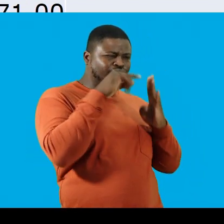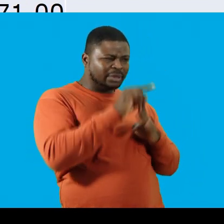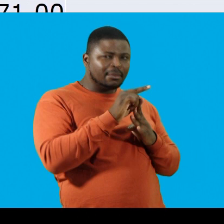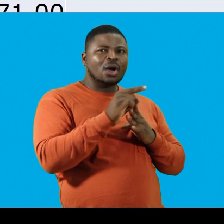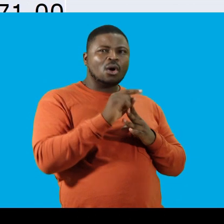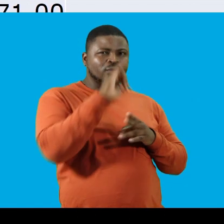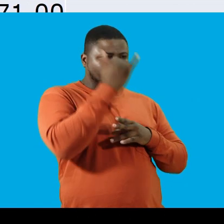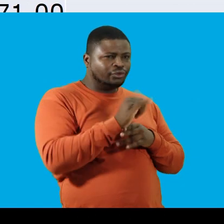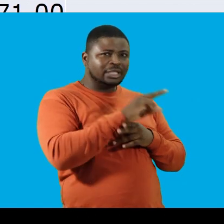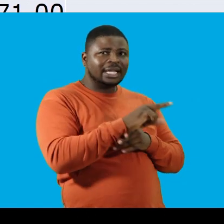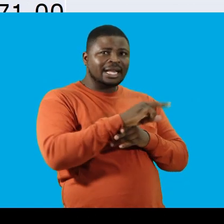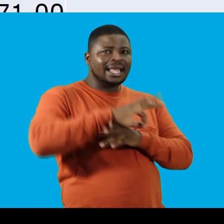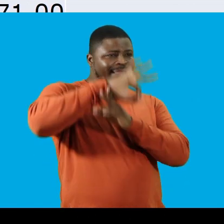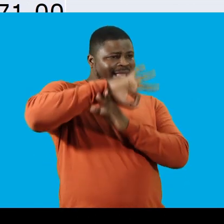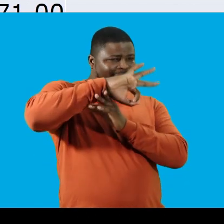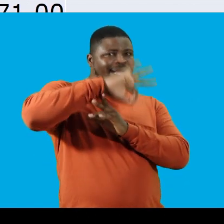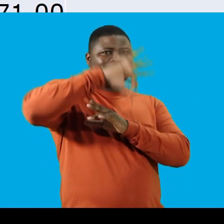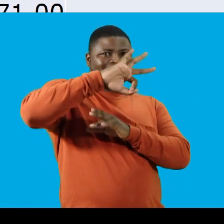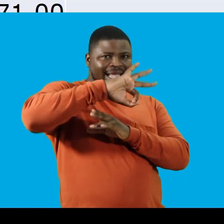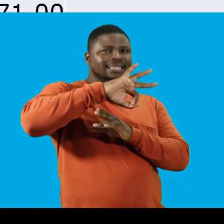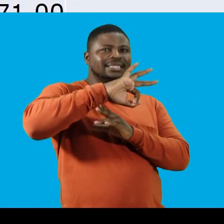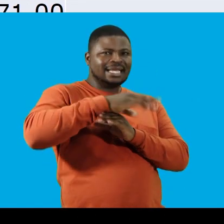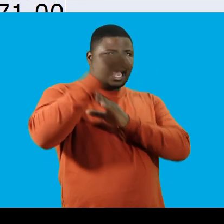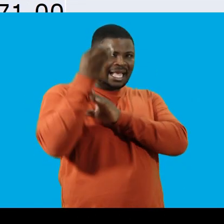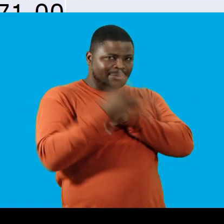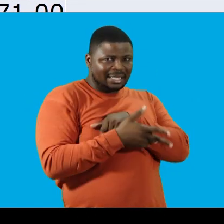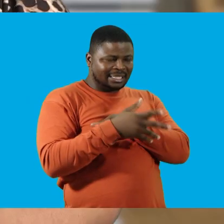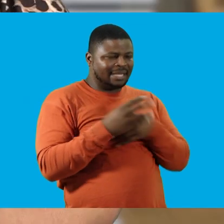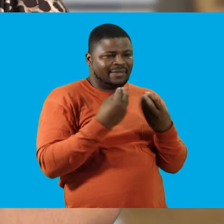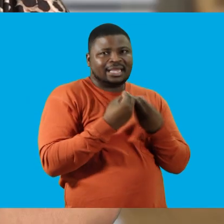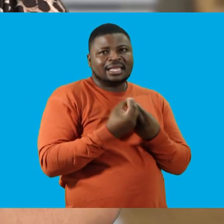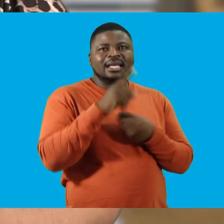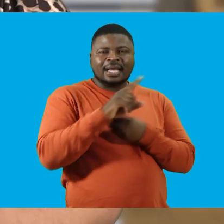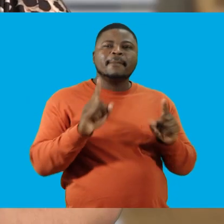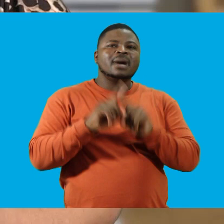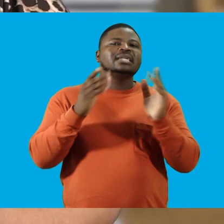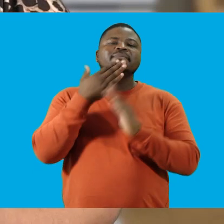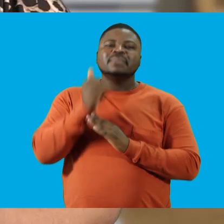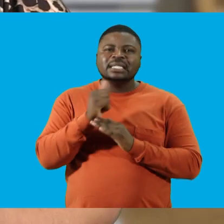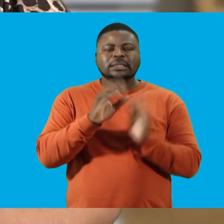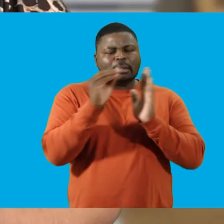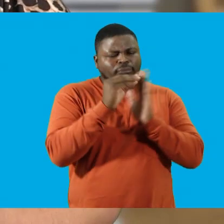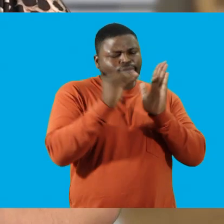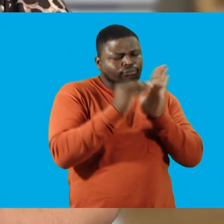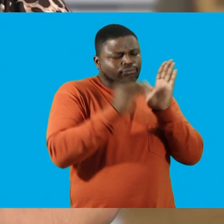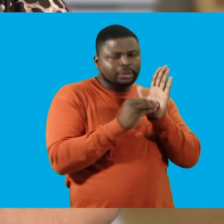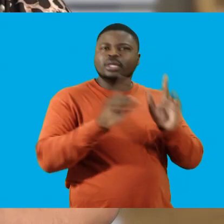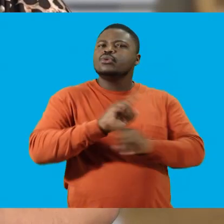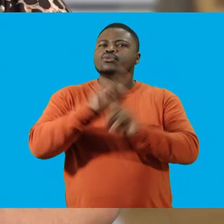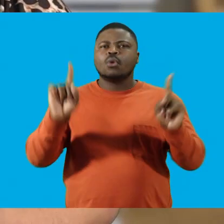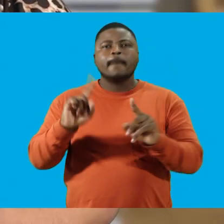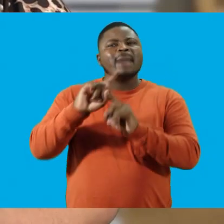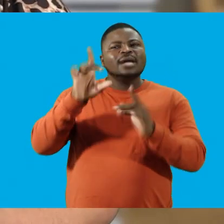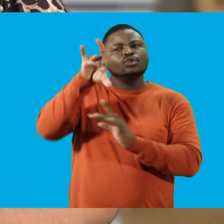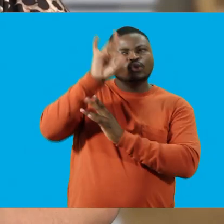third most expensive item. Do not list the most expensive and